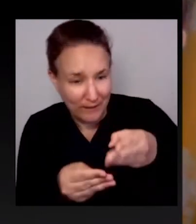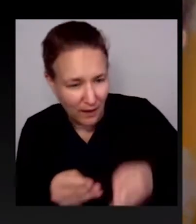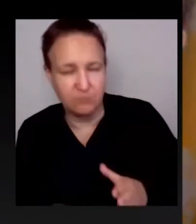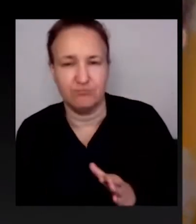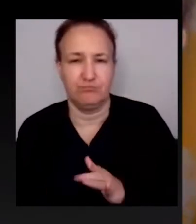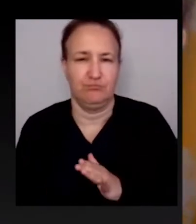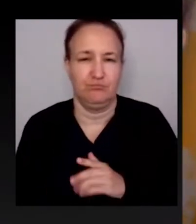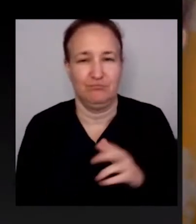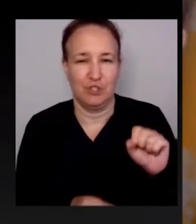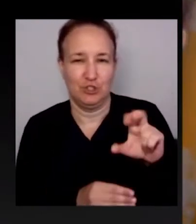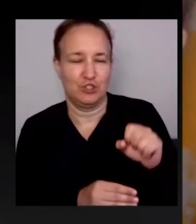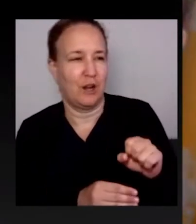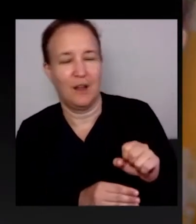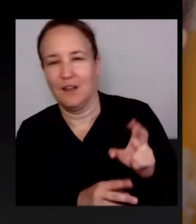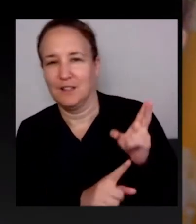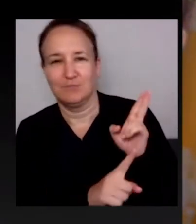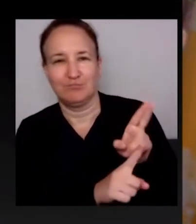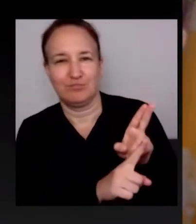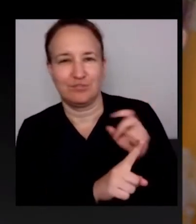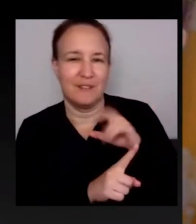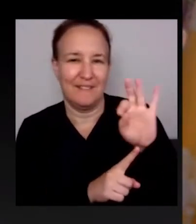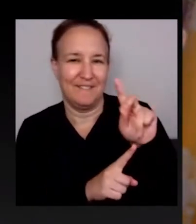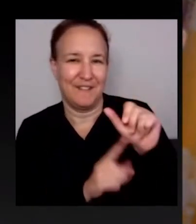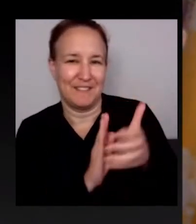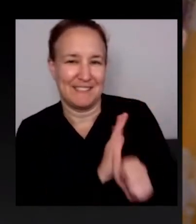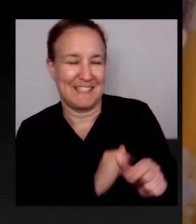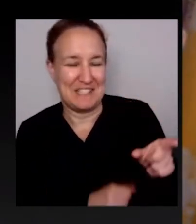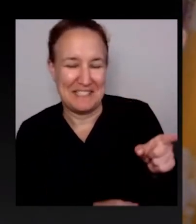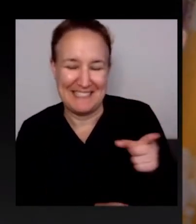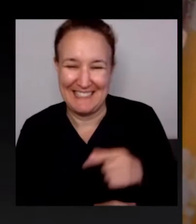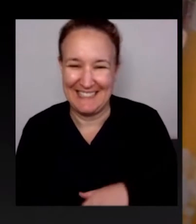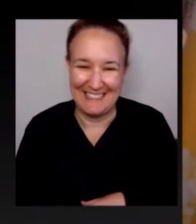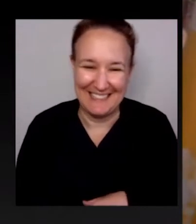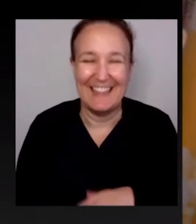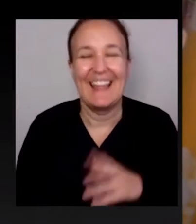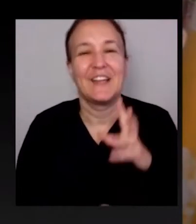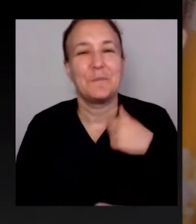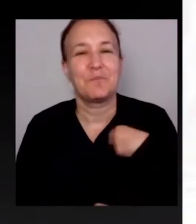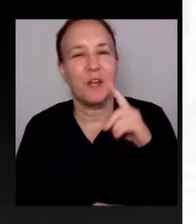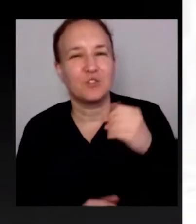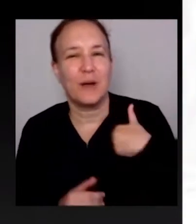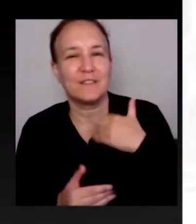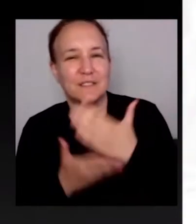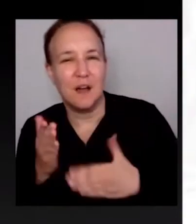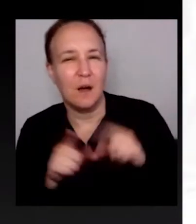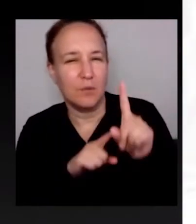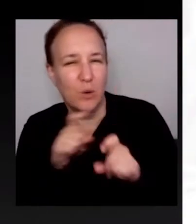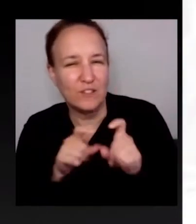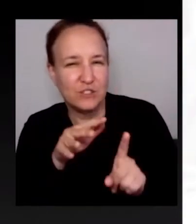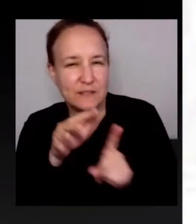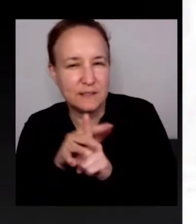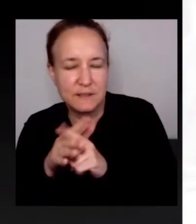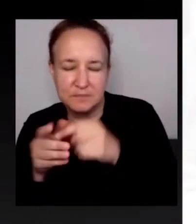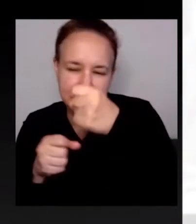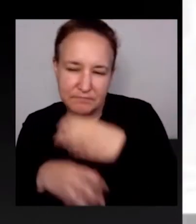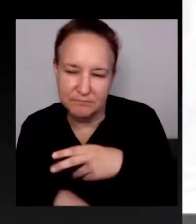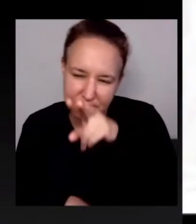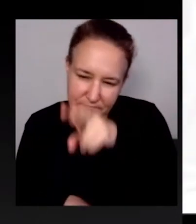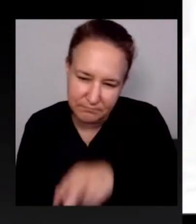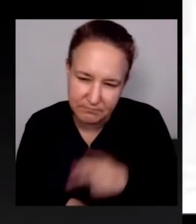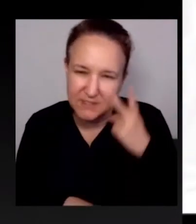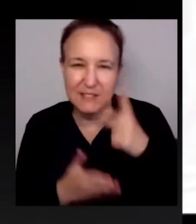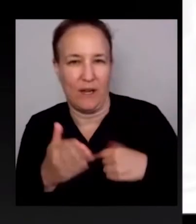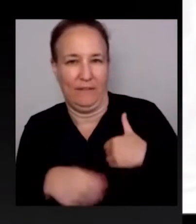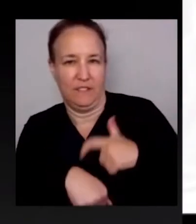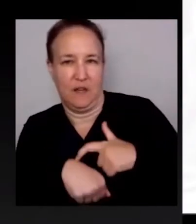putting Sean on blast for his FIFA skills. I do have some questions coming in here. We'll see what we have time